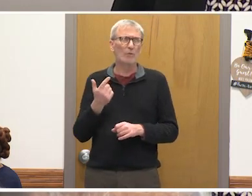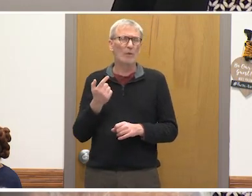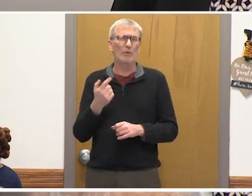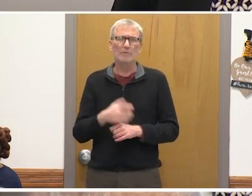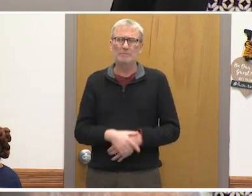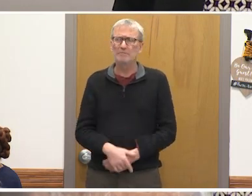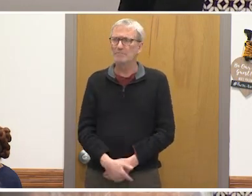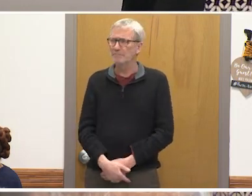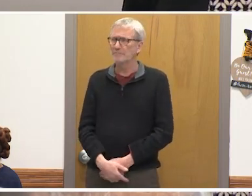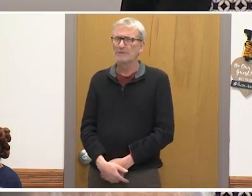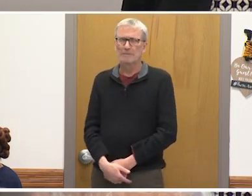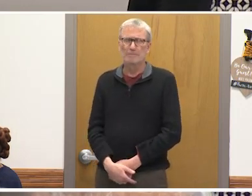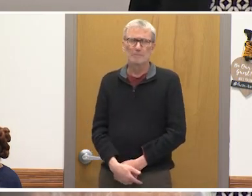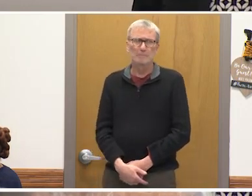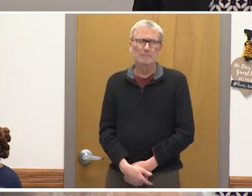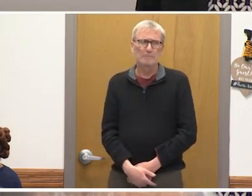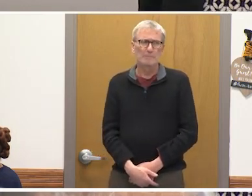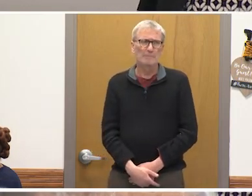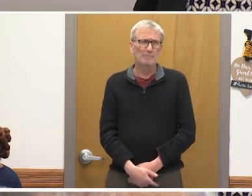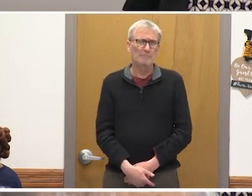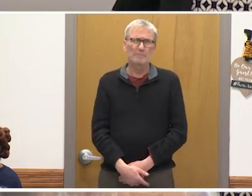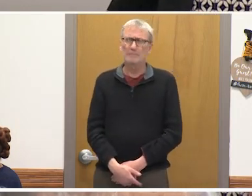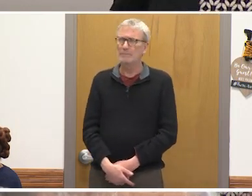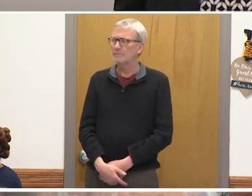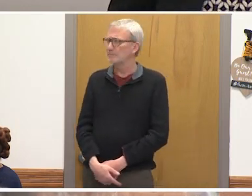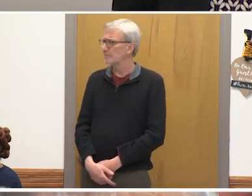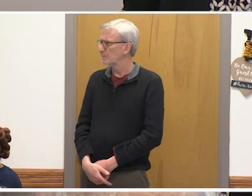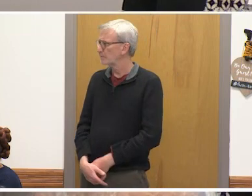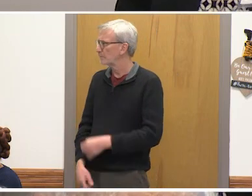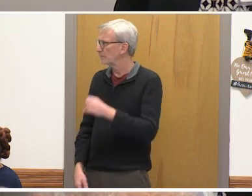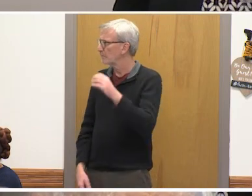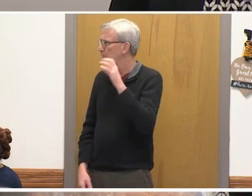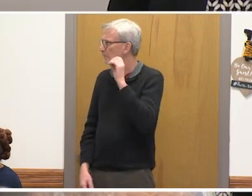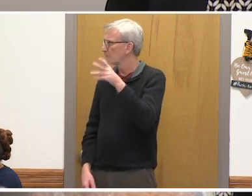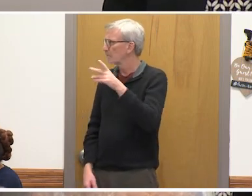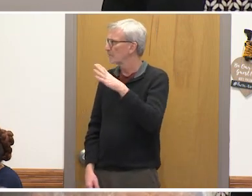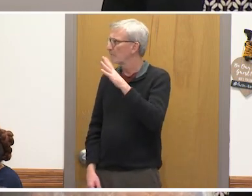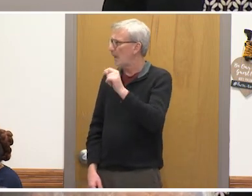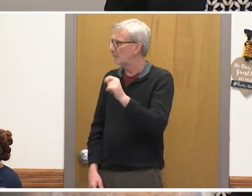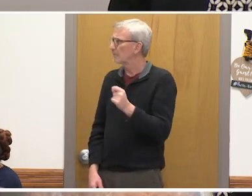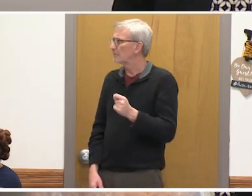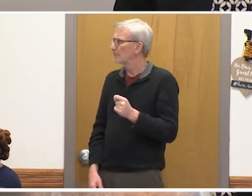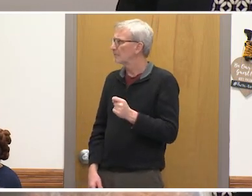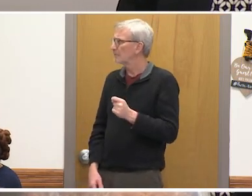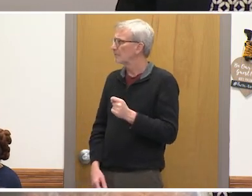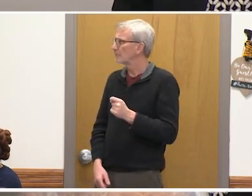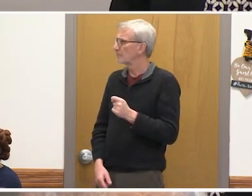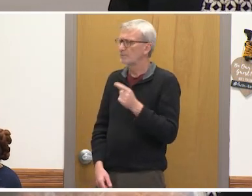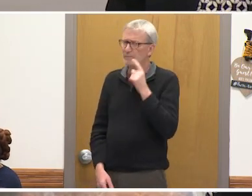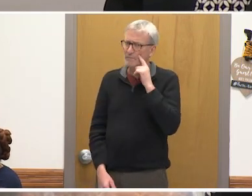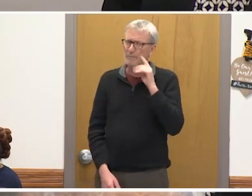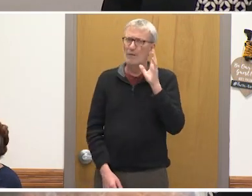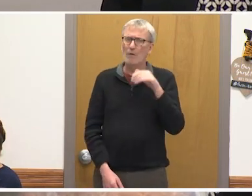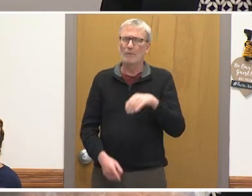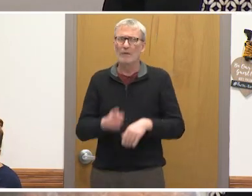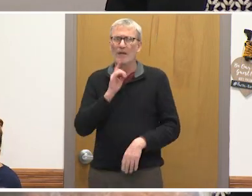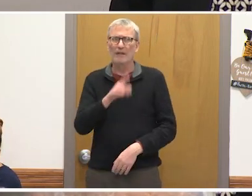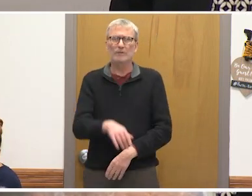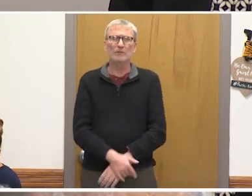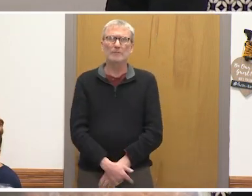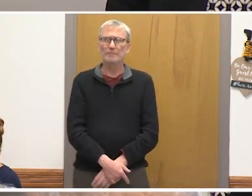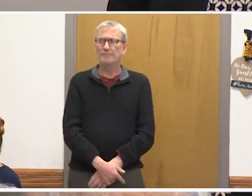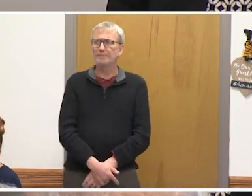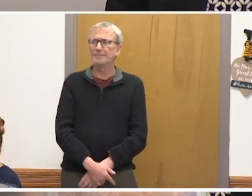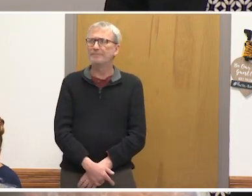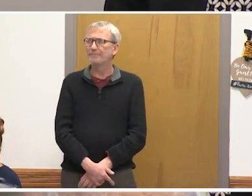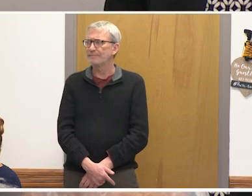familiar faces from those in the crowd, and you probably have met me. But I hope that answers your question. But